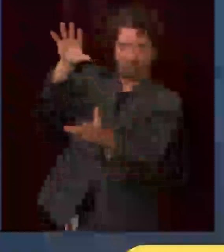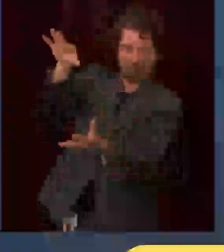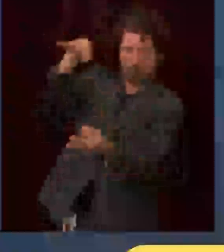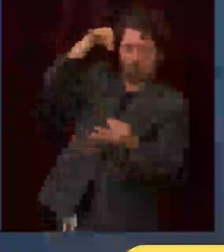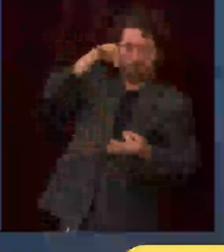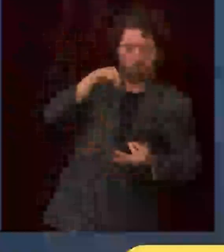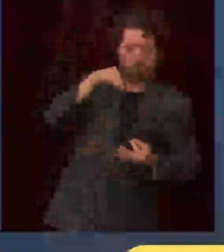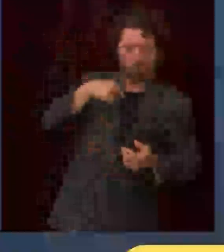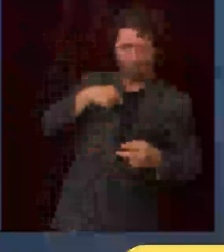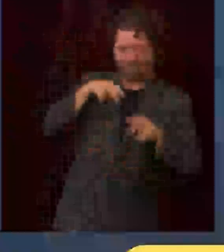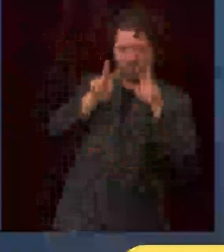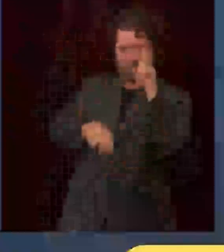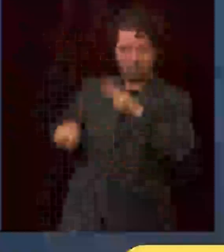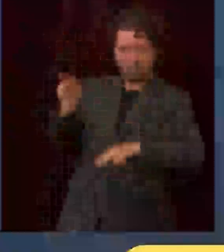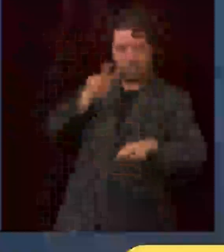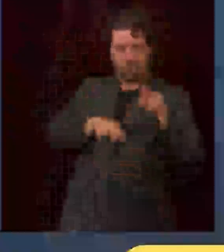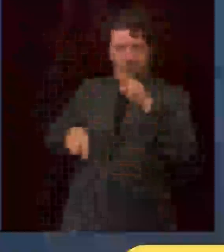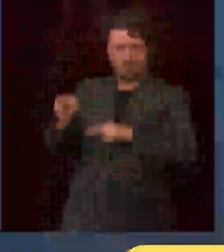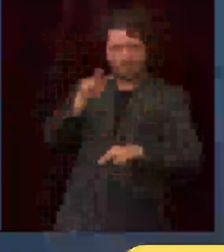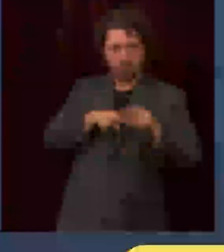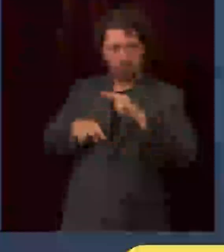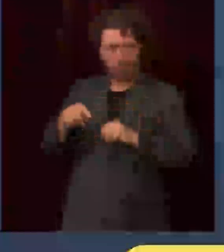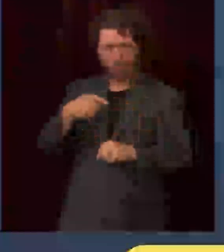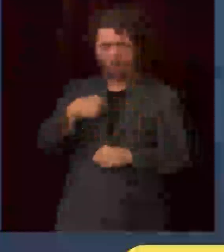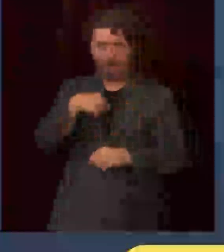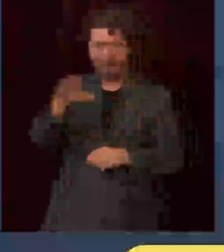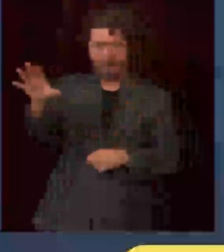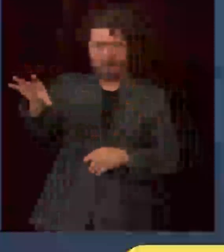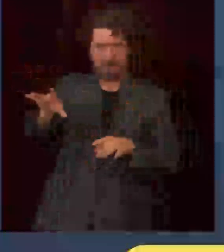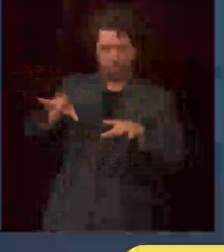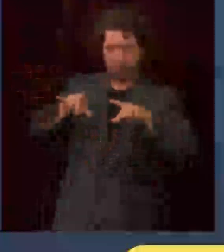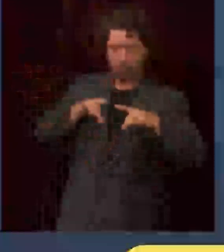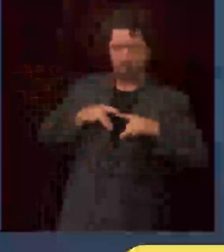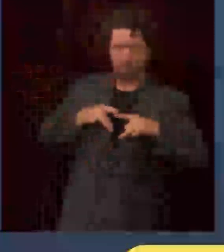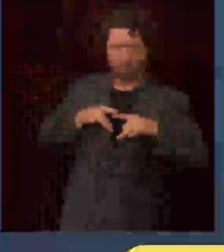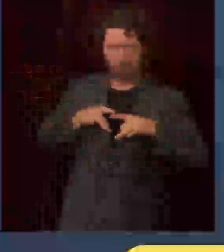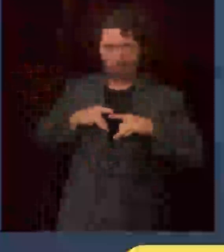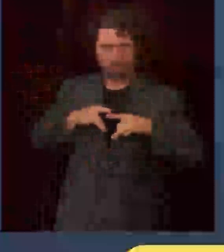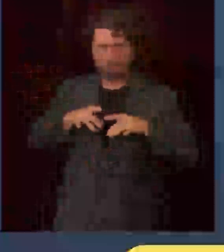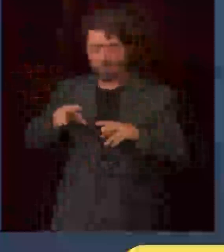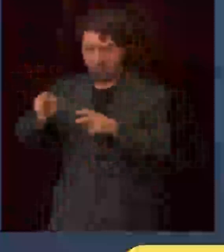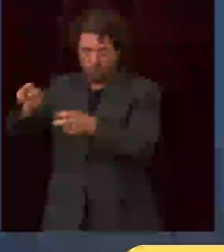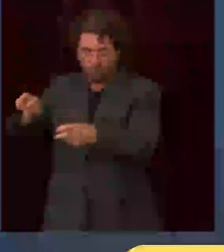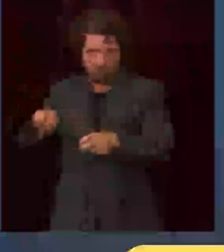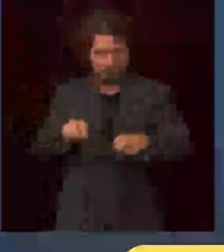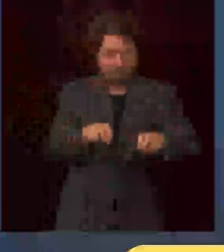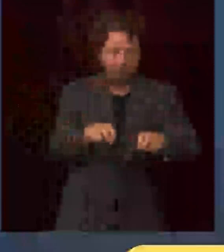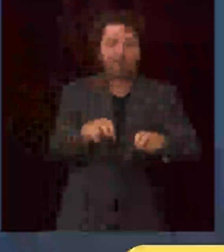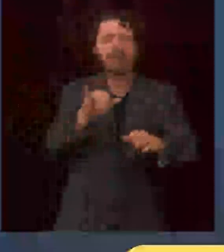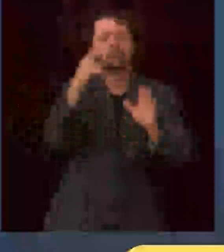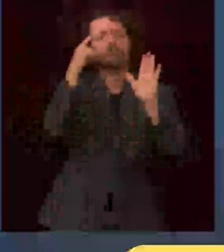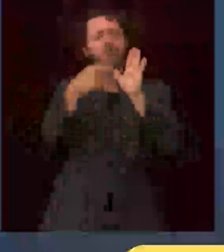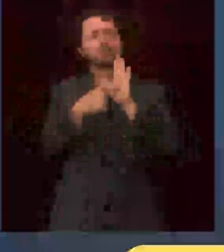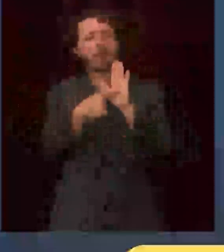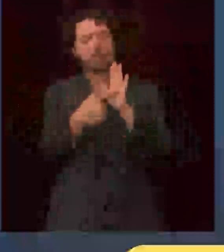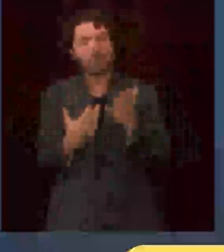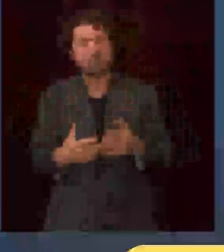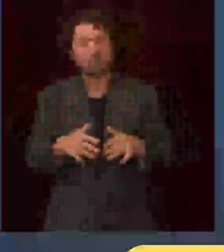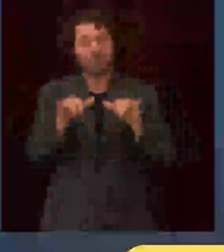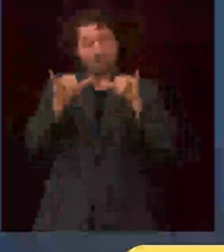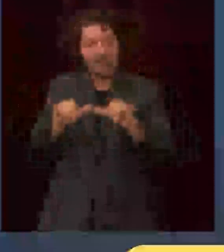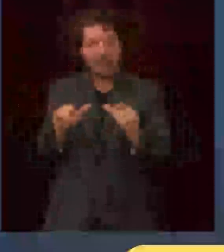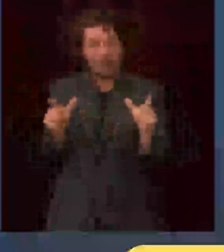of tool could be effective. I want to show you a graph. Is it up there? So we got a graph that will show